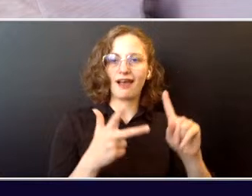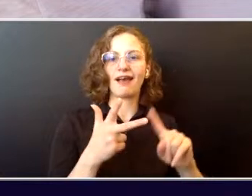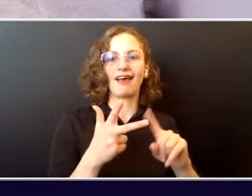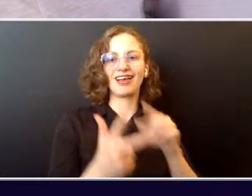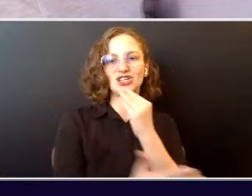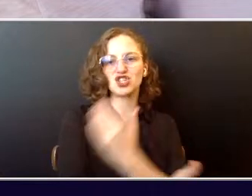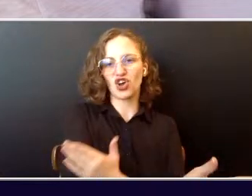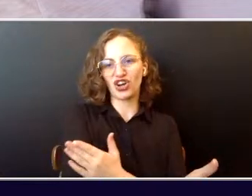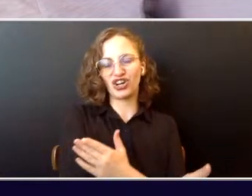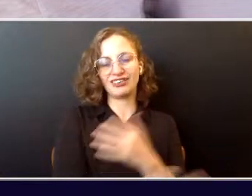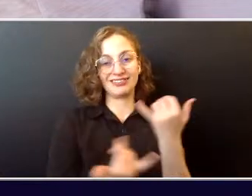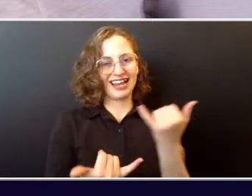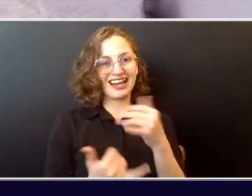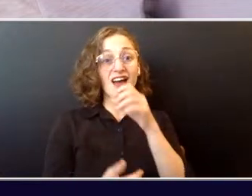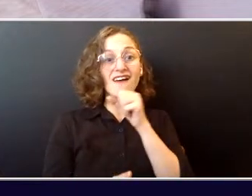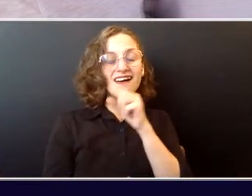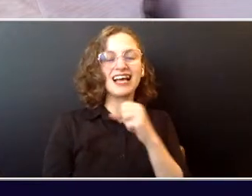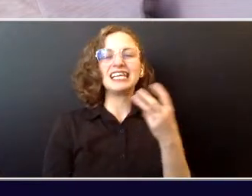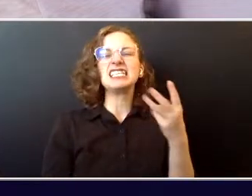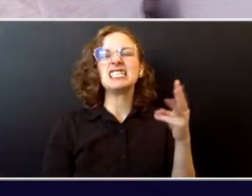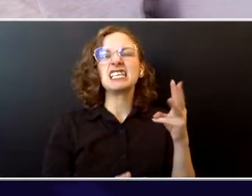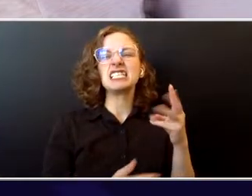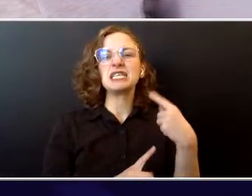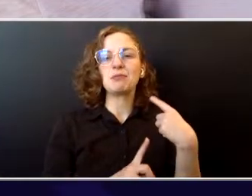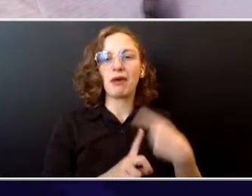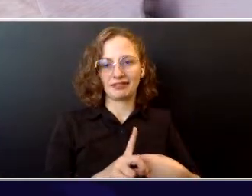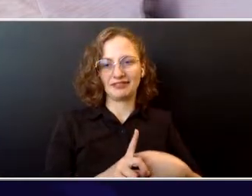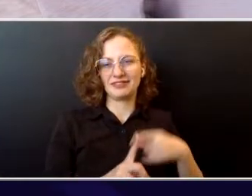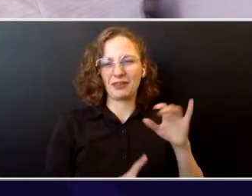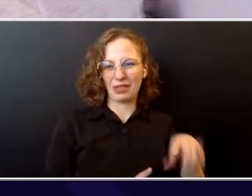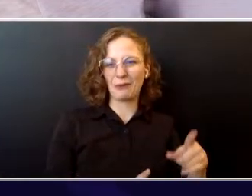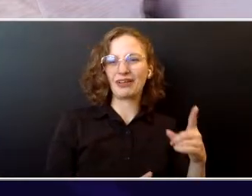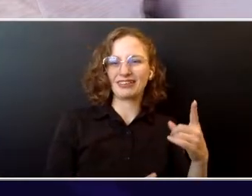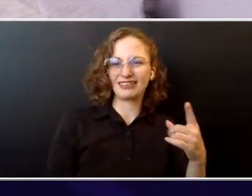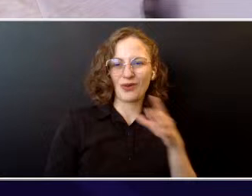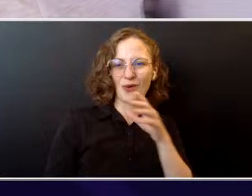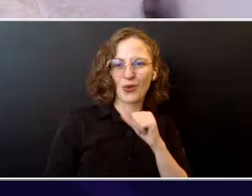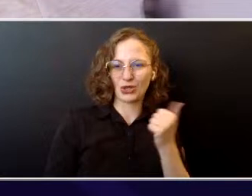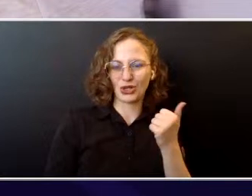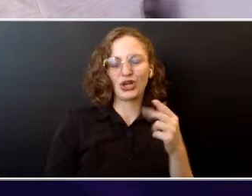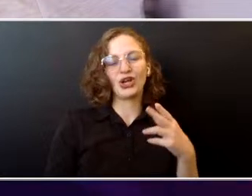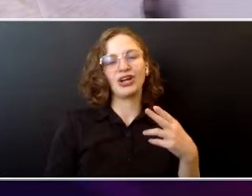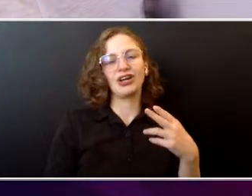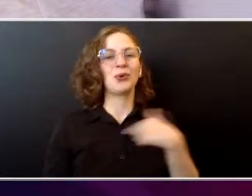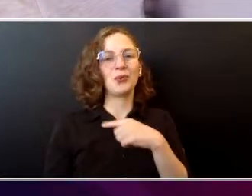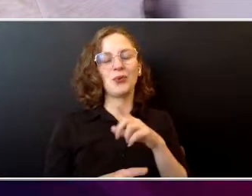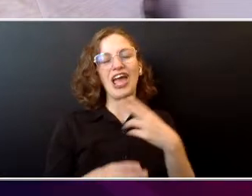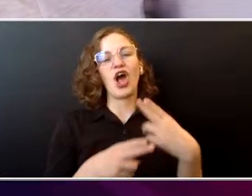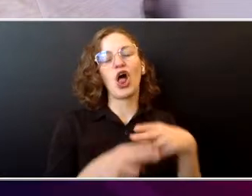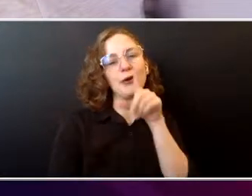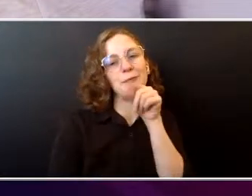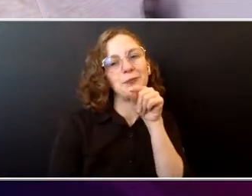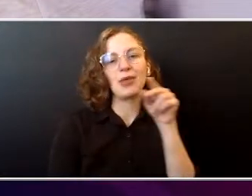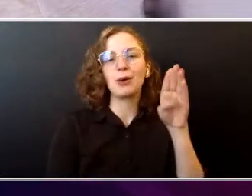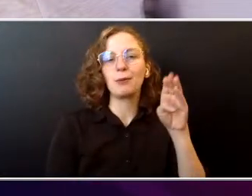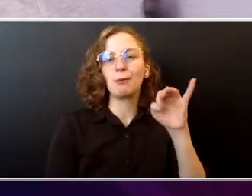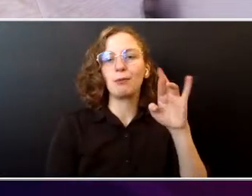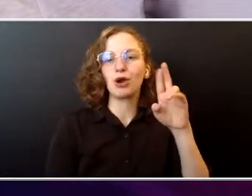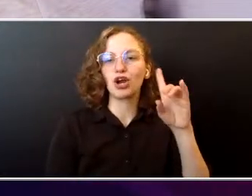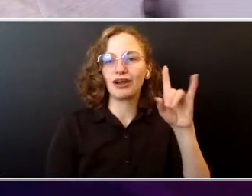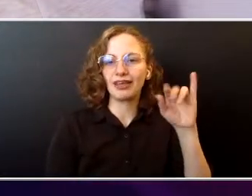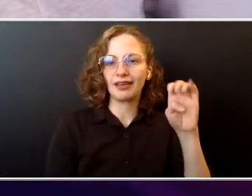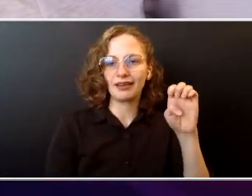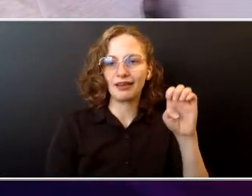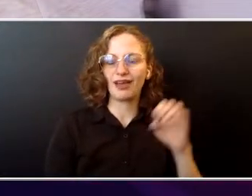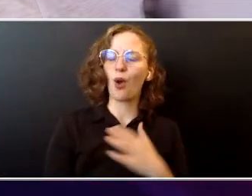now, so that's an older picture, but her name's Elizabeth. We call her Birdie. So Birdie, I love that. Yeah. It's so sweet. Cute. Now, when